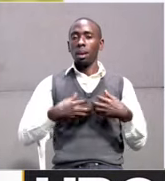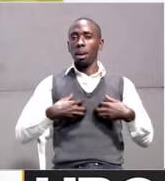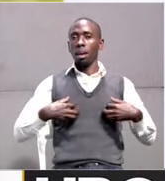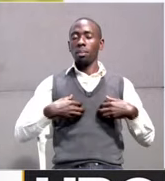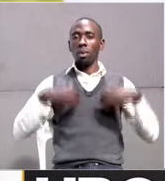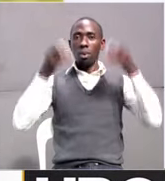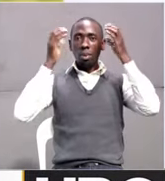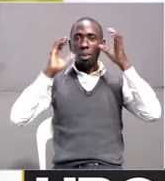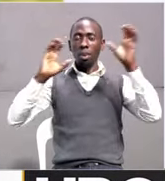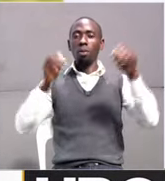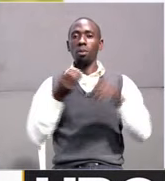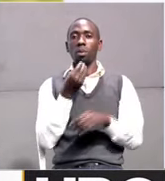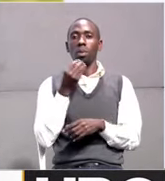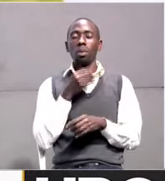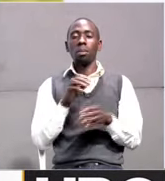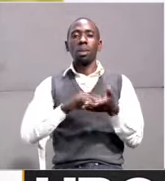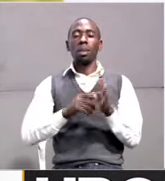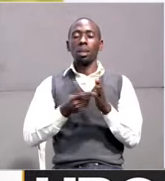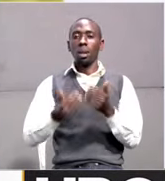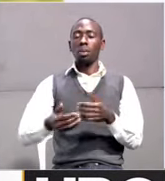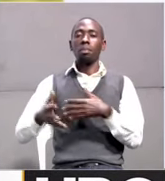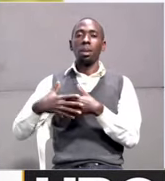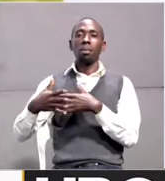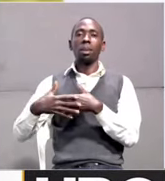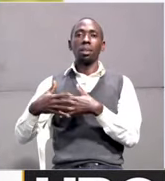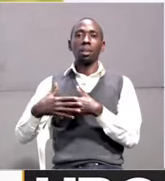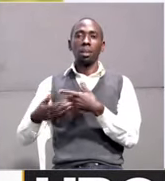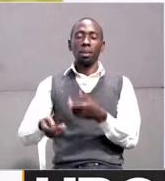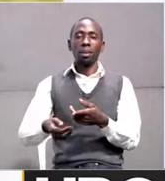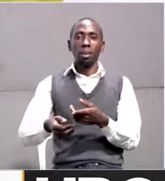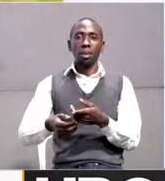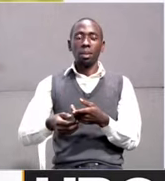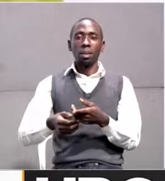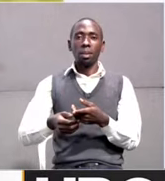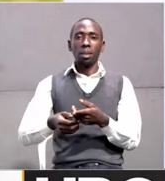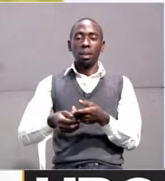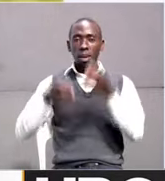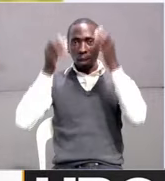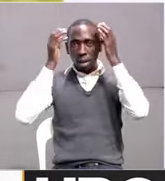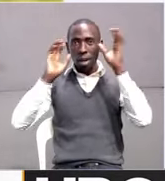He's now a manufacturer now. He's making animal feeds.